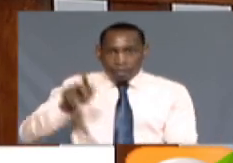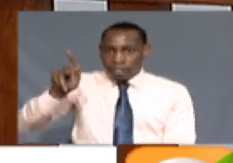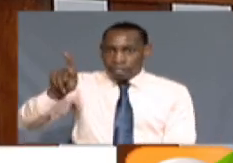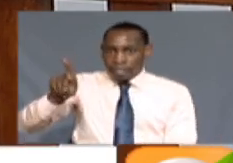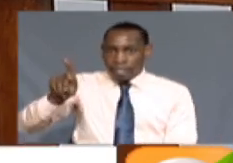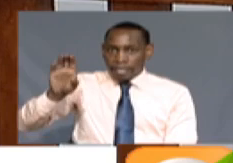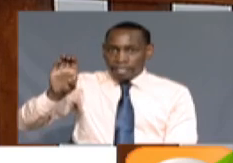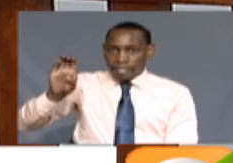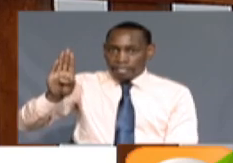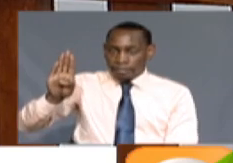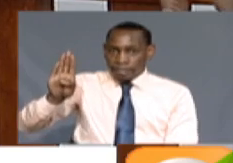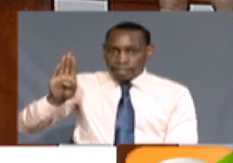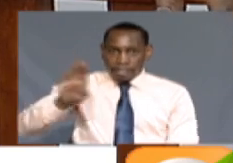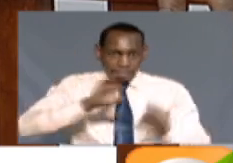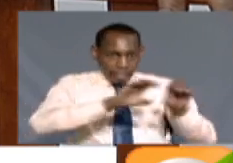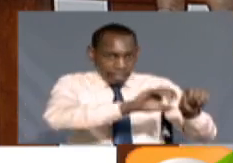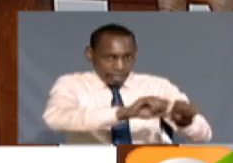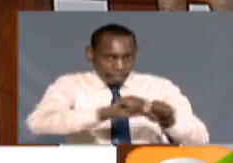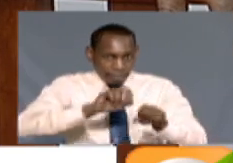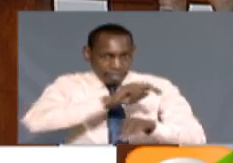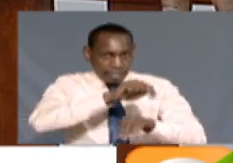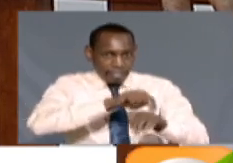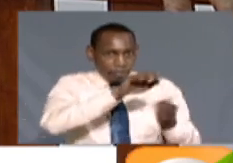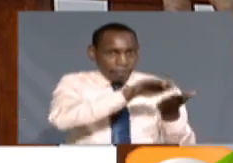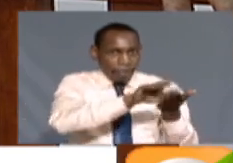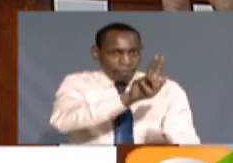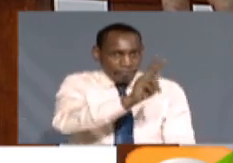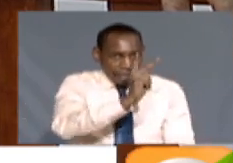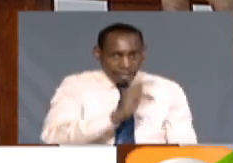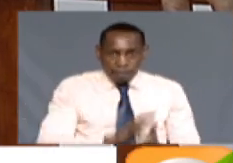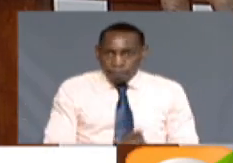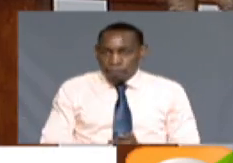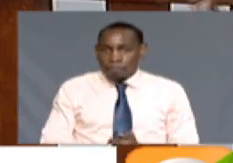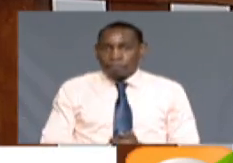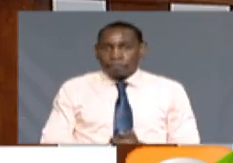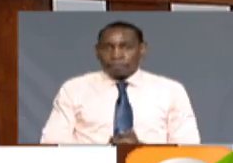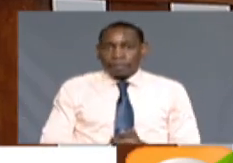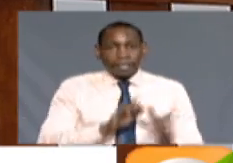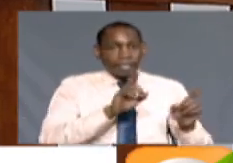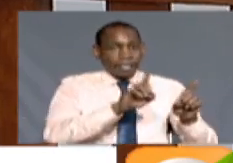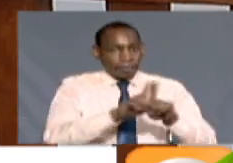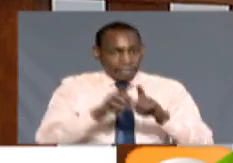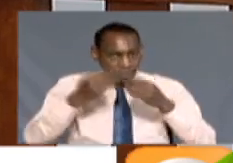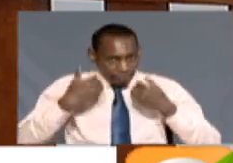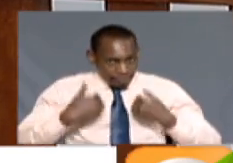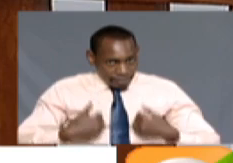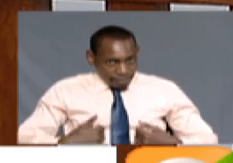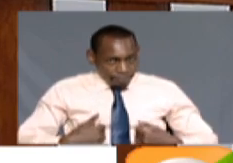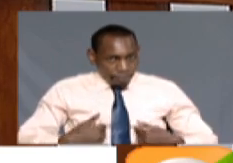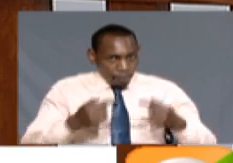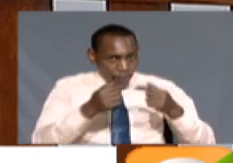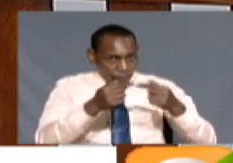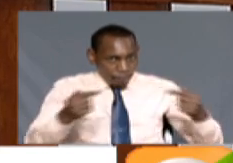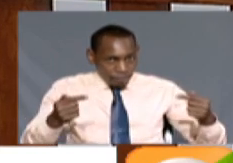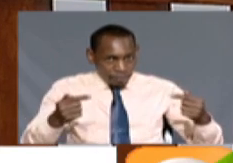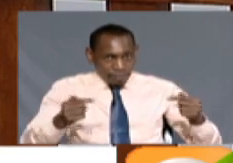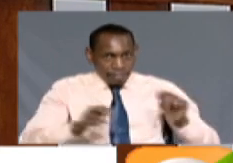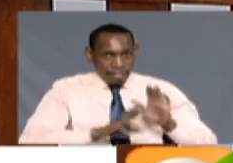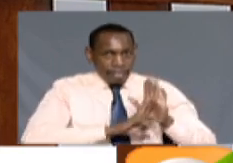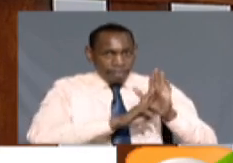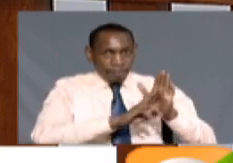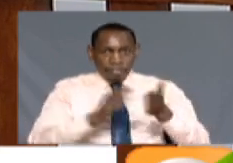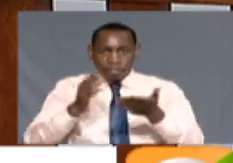KCB taking over National Bank of Kenya. And it's me who resisted, representing the